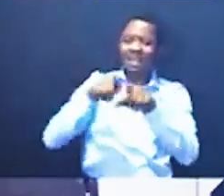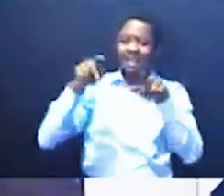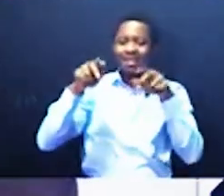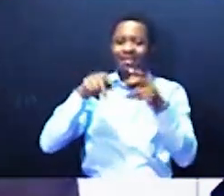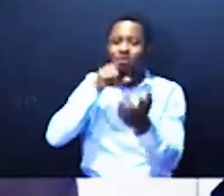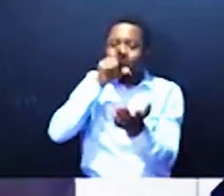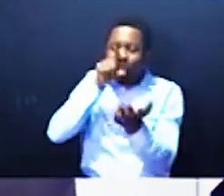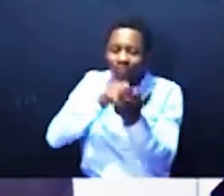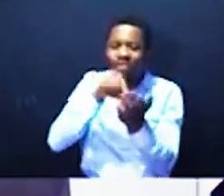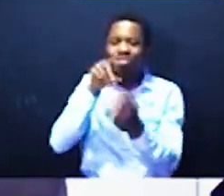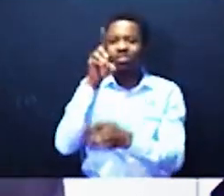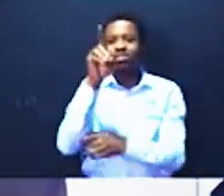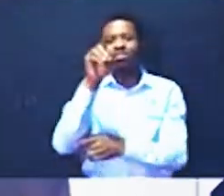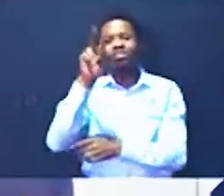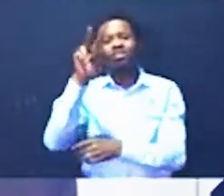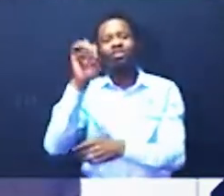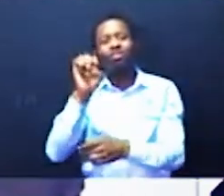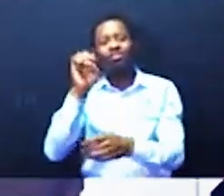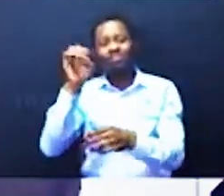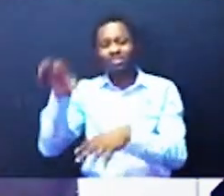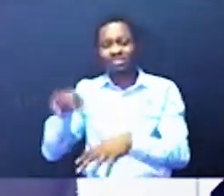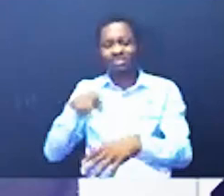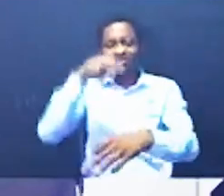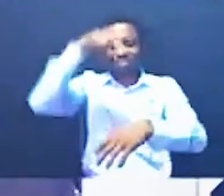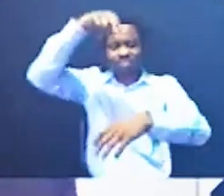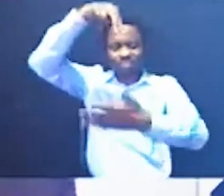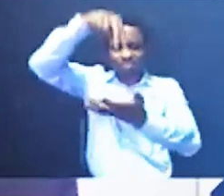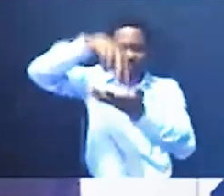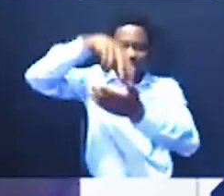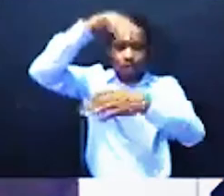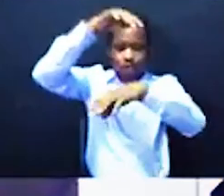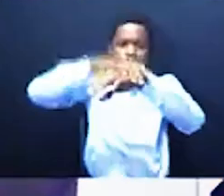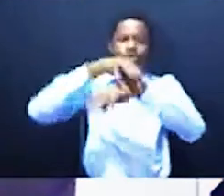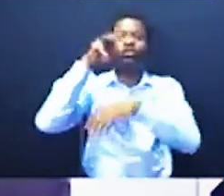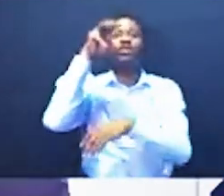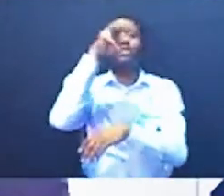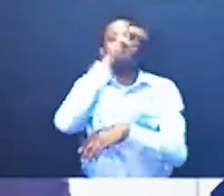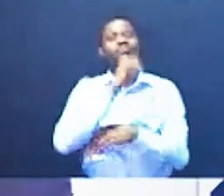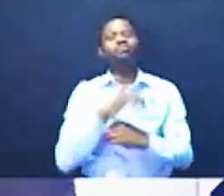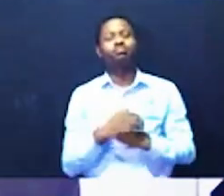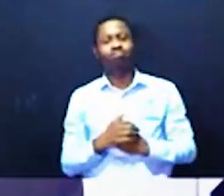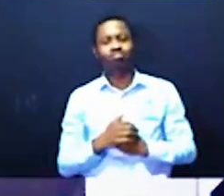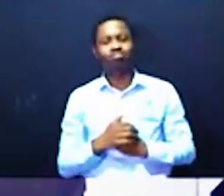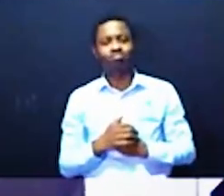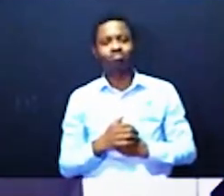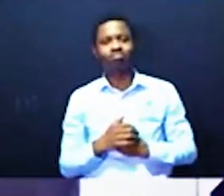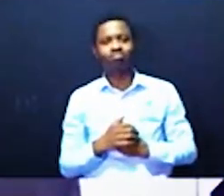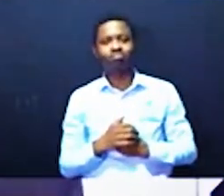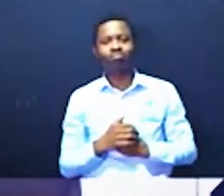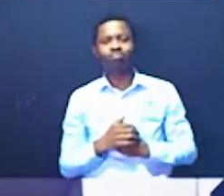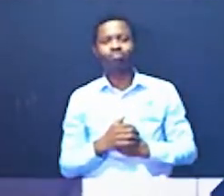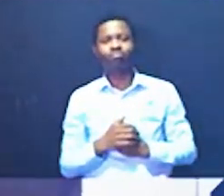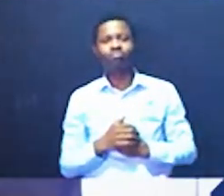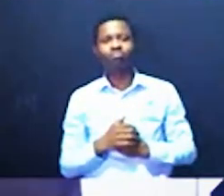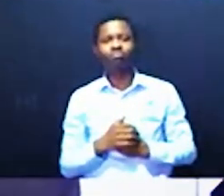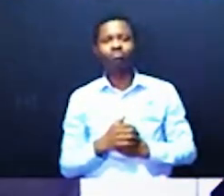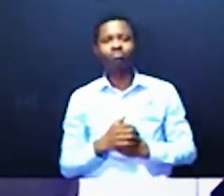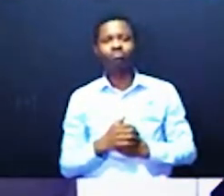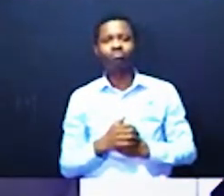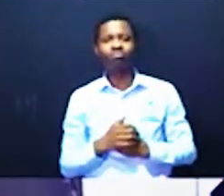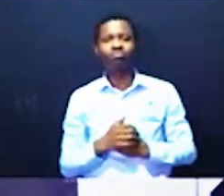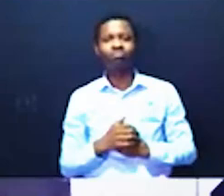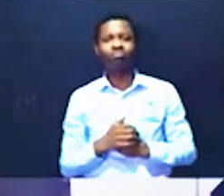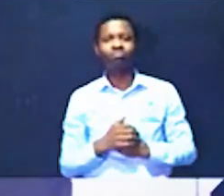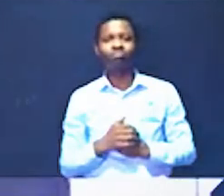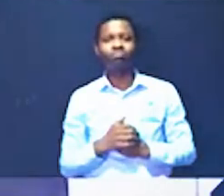no entemara ano free so ni mu na she osuru buema no na ohunu nyankopon kronkron se esane